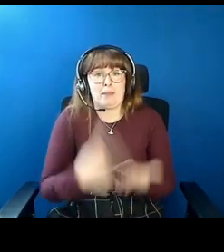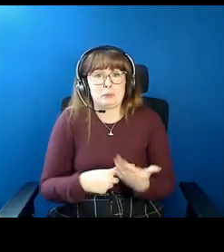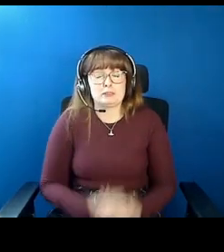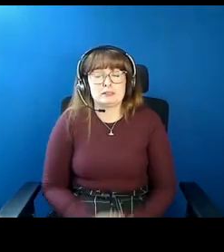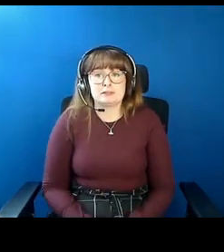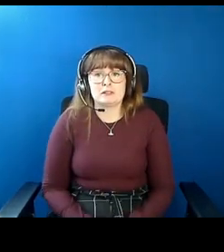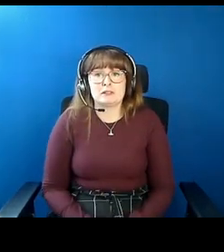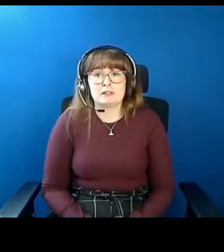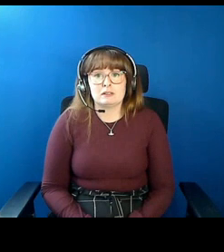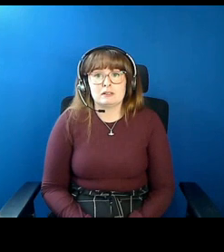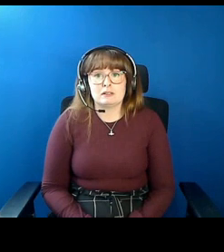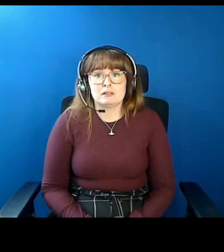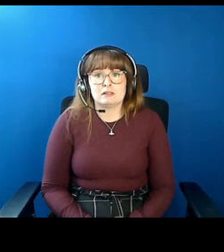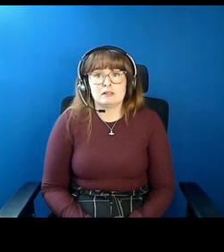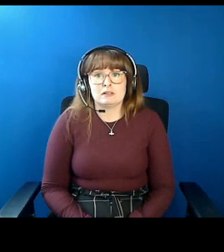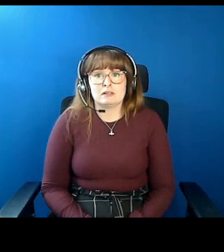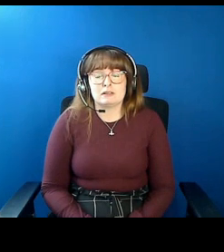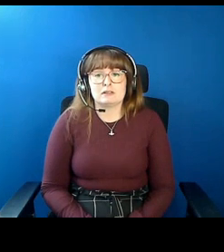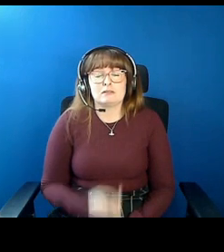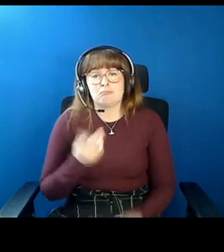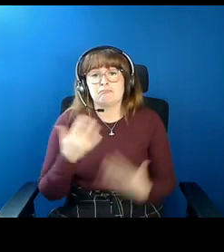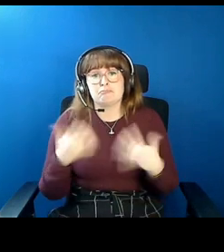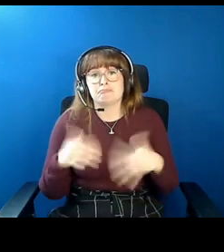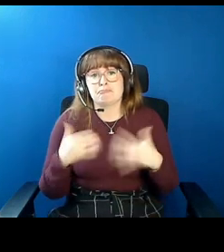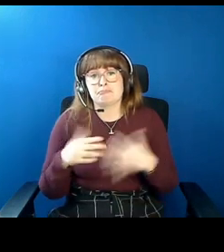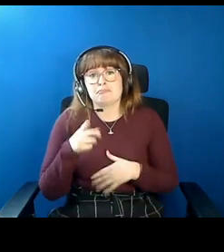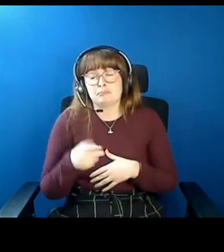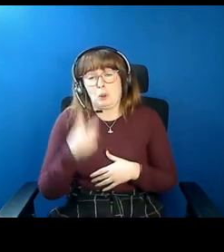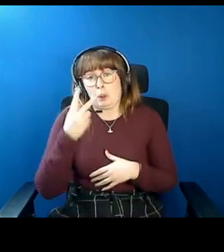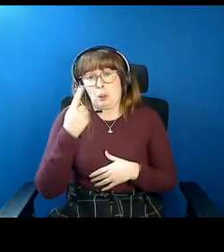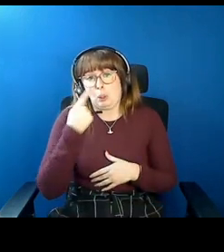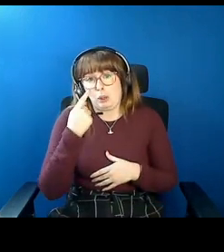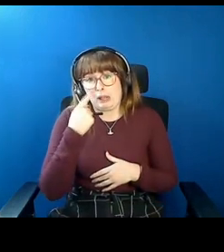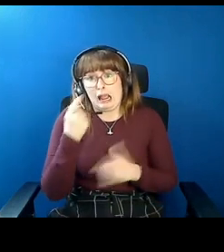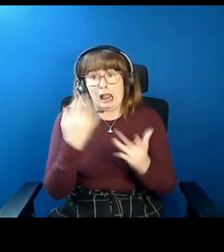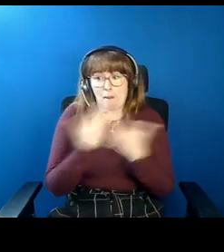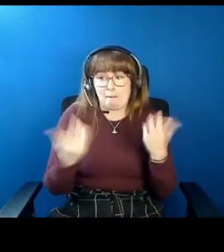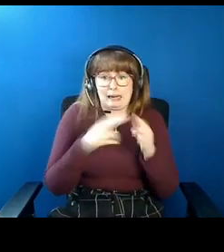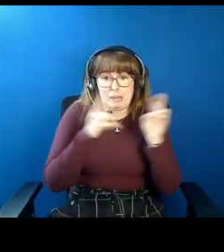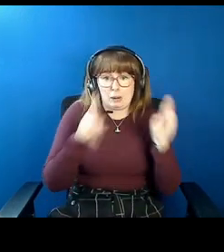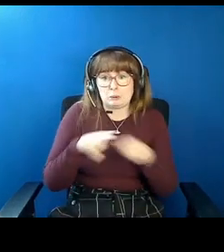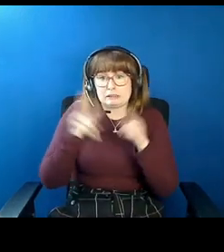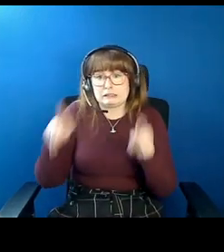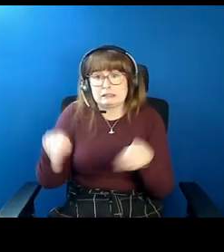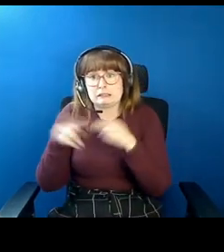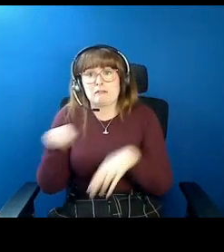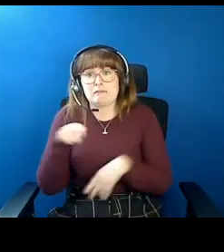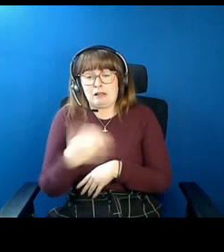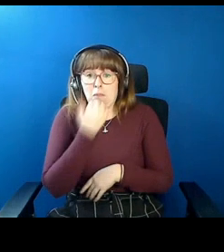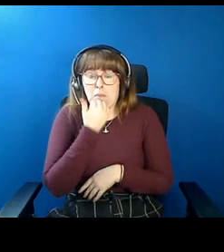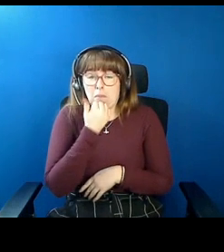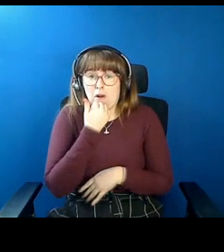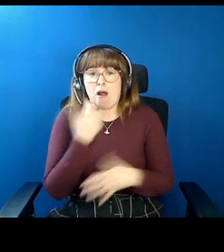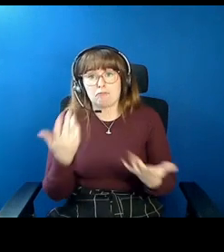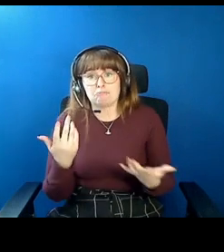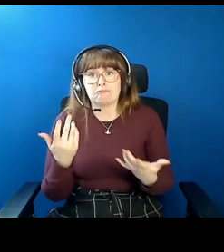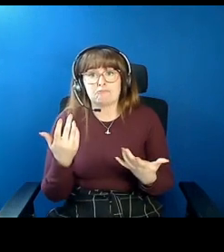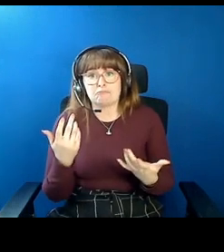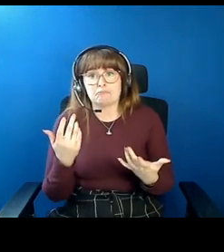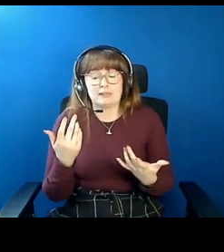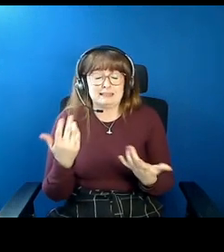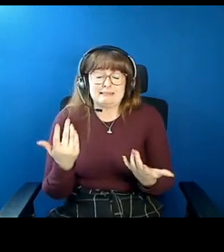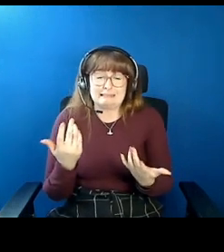an insurmountable amount, particularly when you look at the size of a potential housing stock. It's a figure of money that doesn't grow on trees